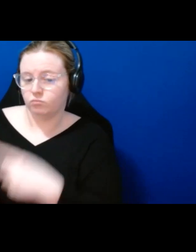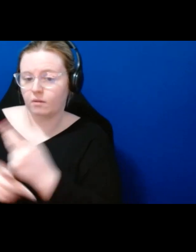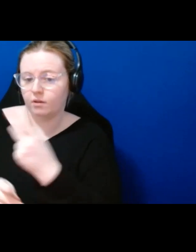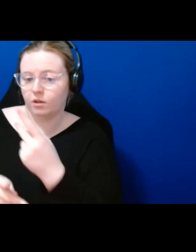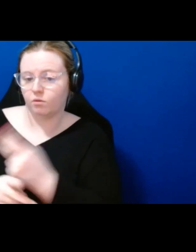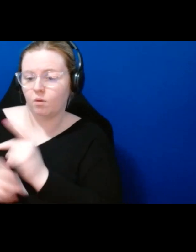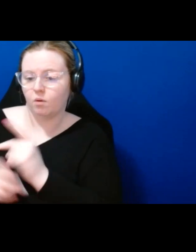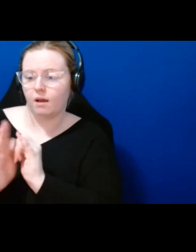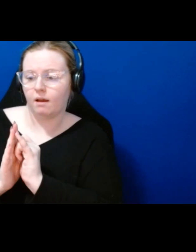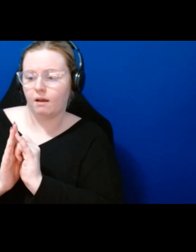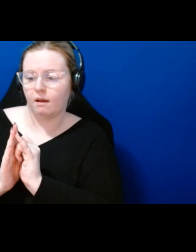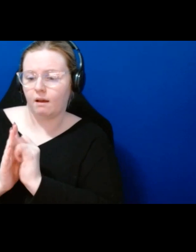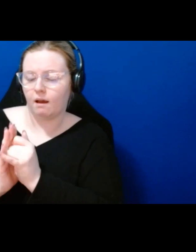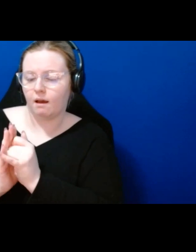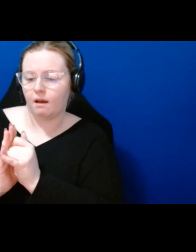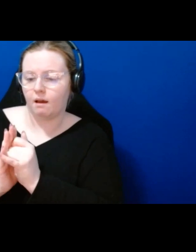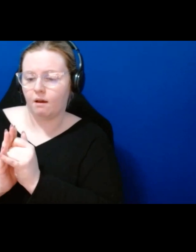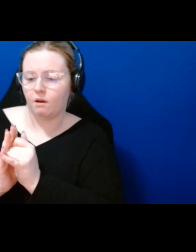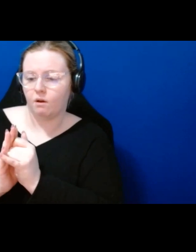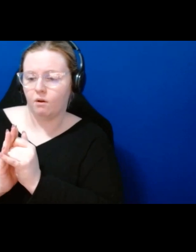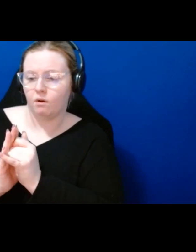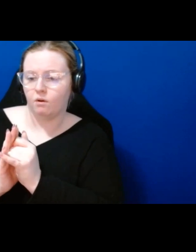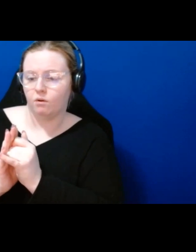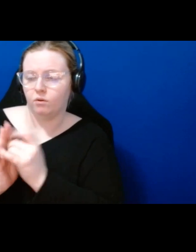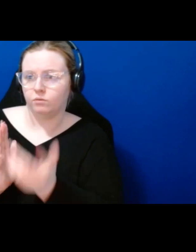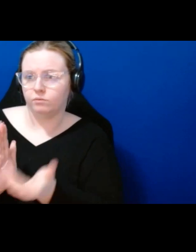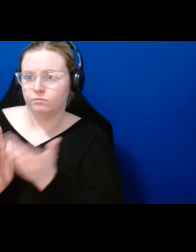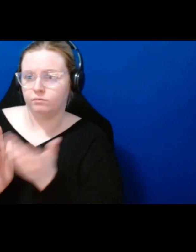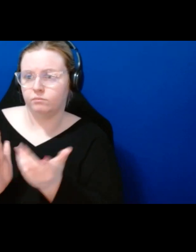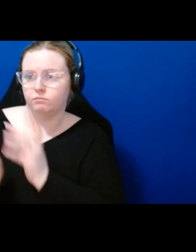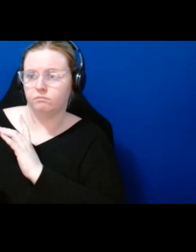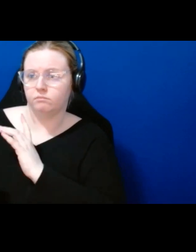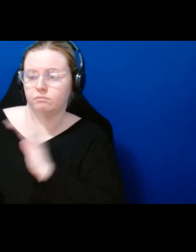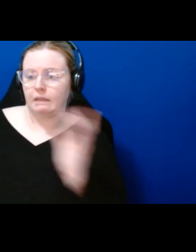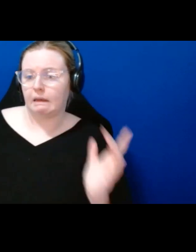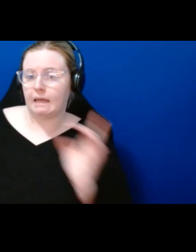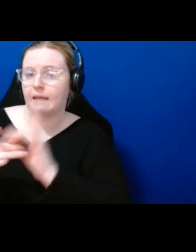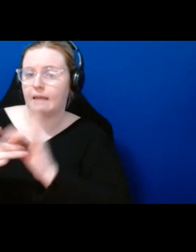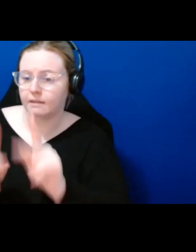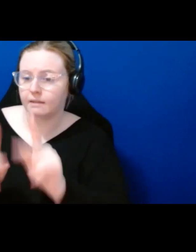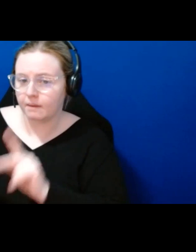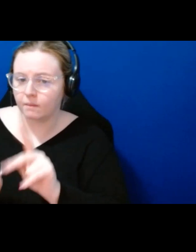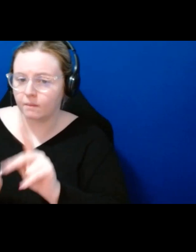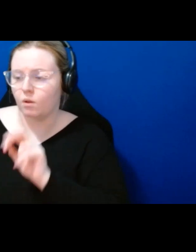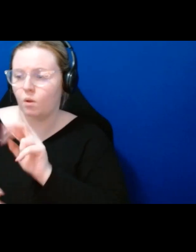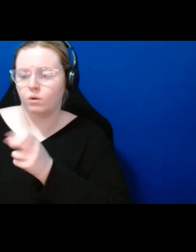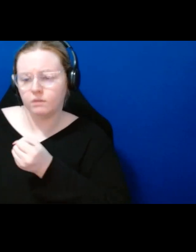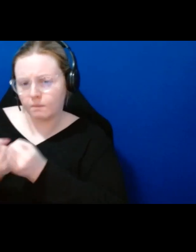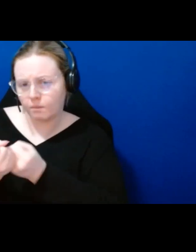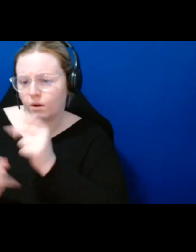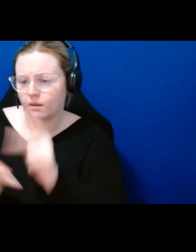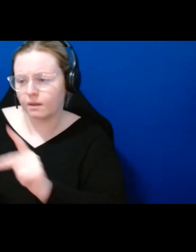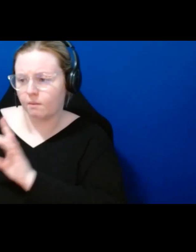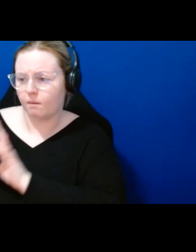to enable or connect the people that you serve to what's happening in